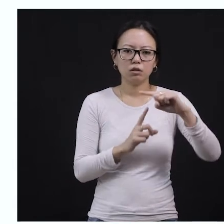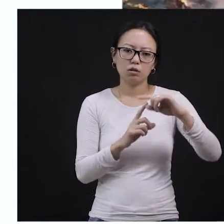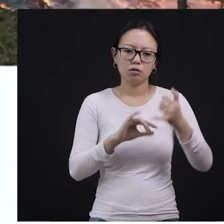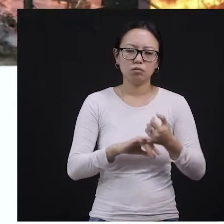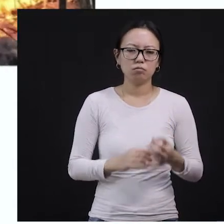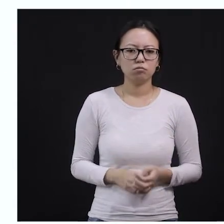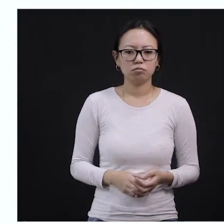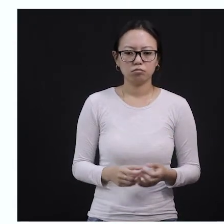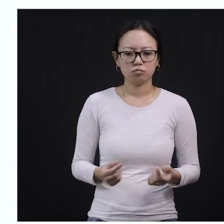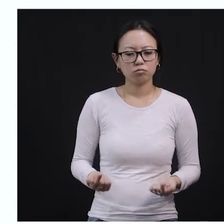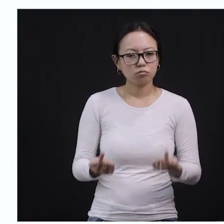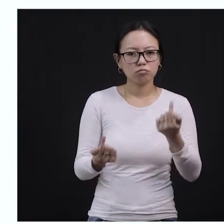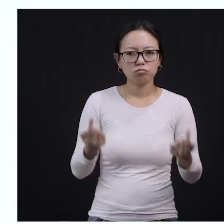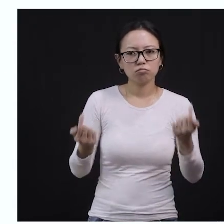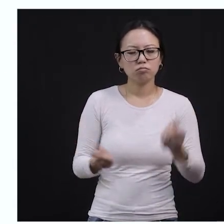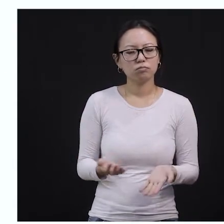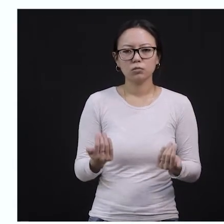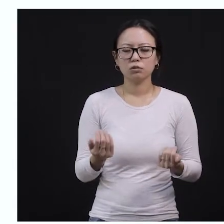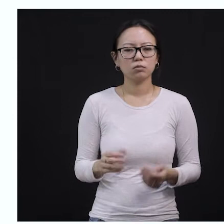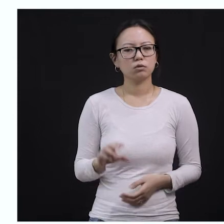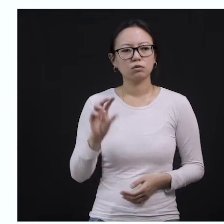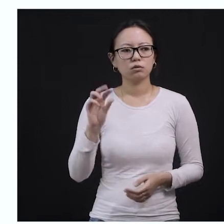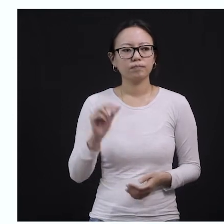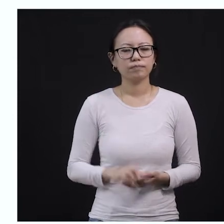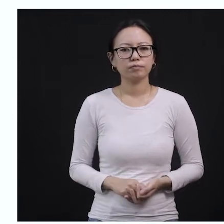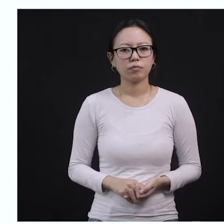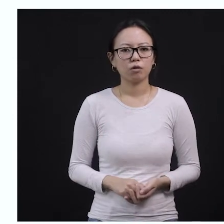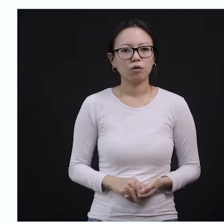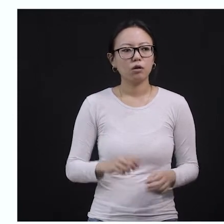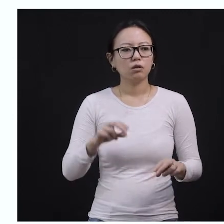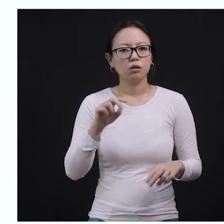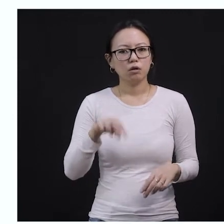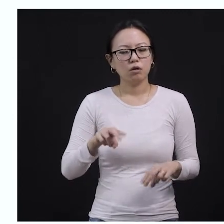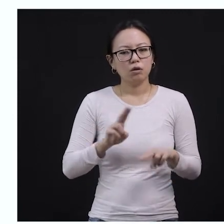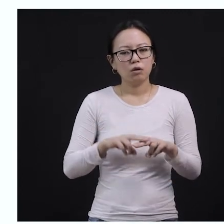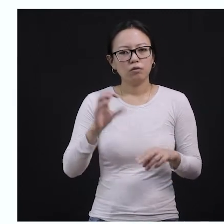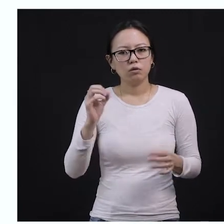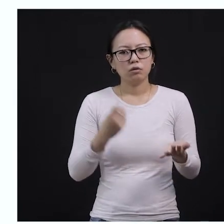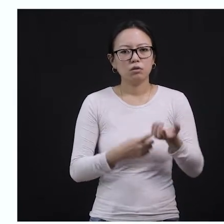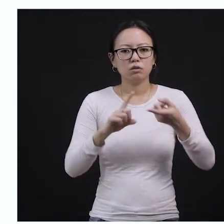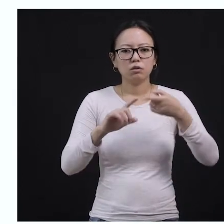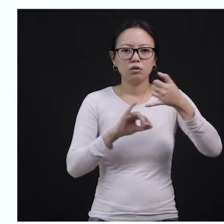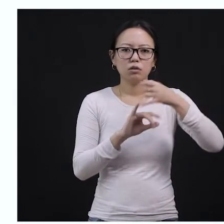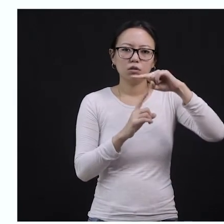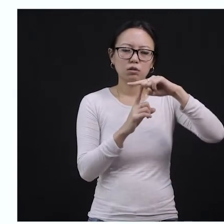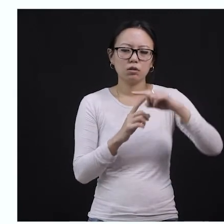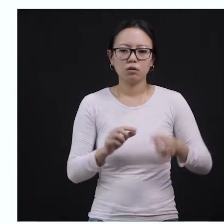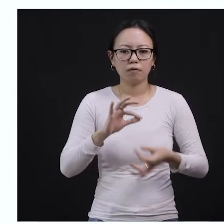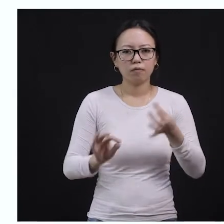Okay, next is forest fire. Now forest fire, there can be either